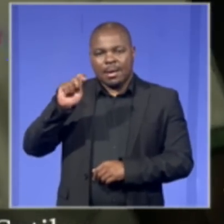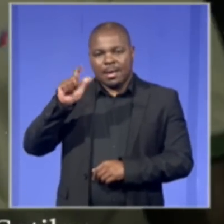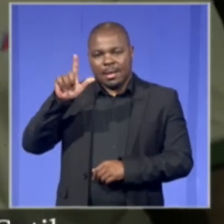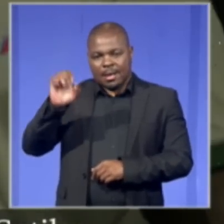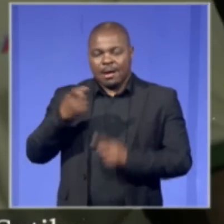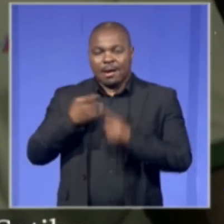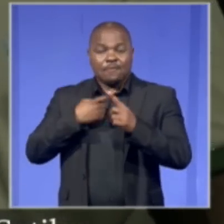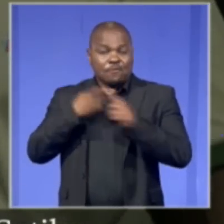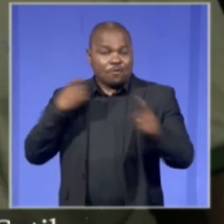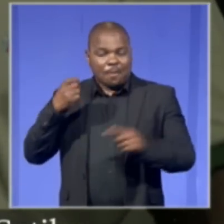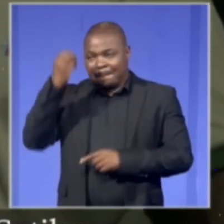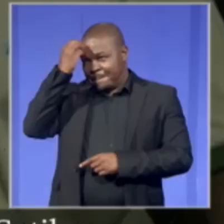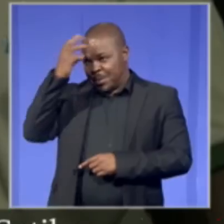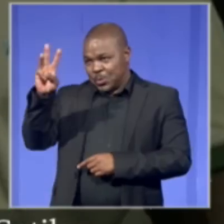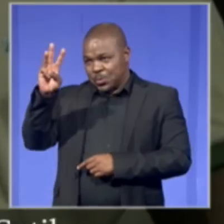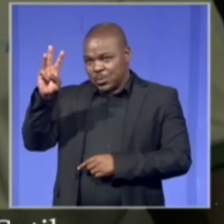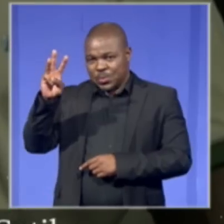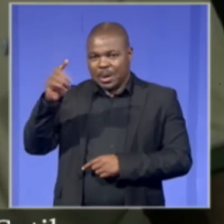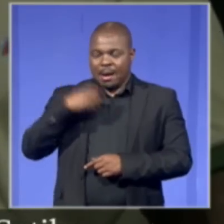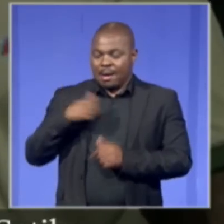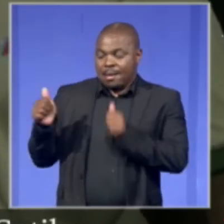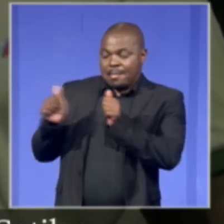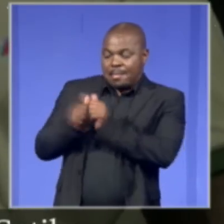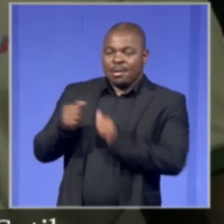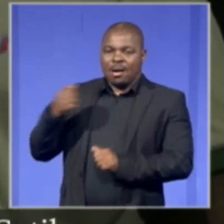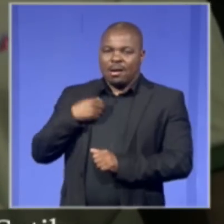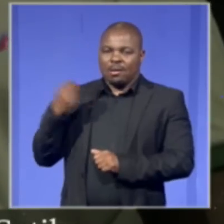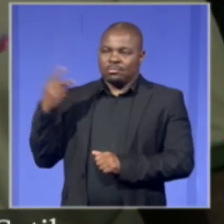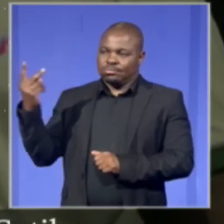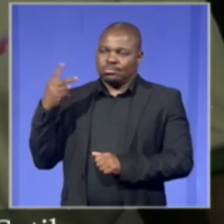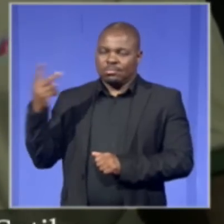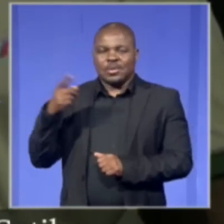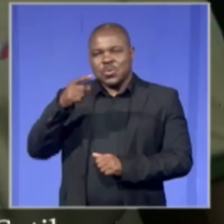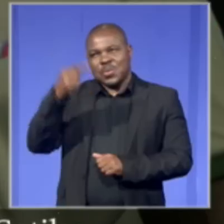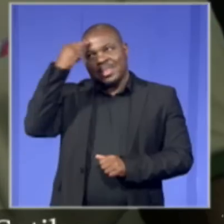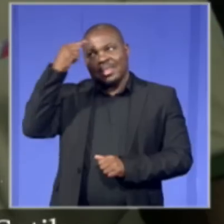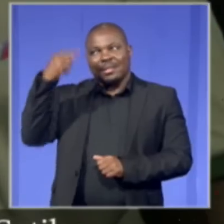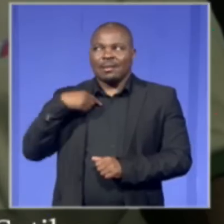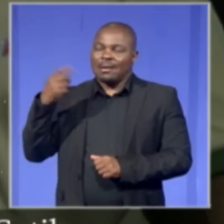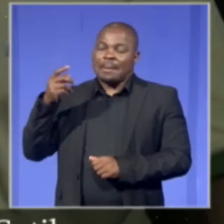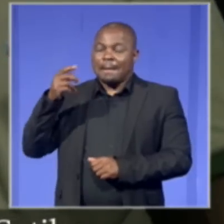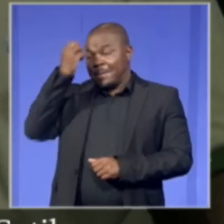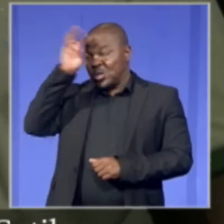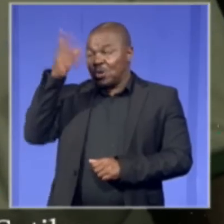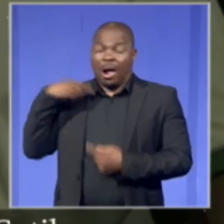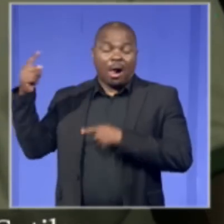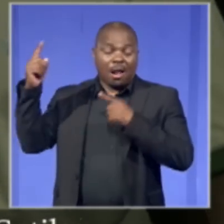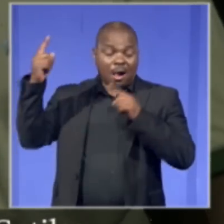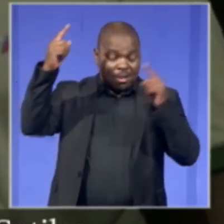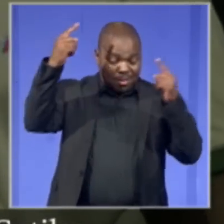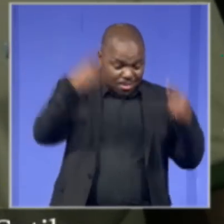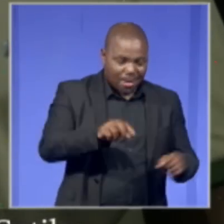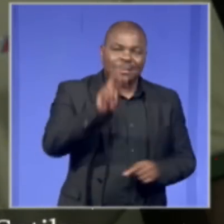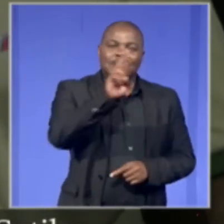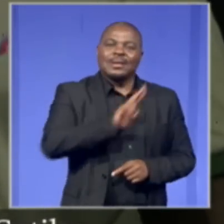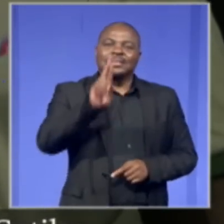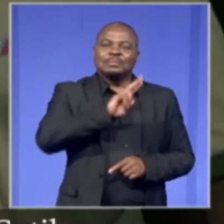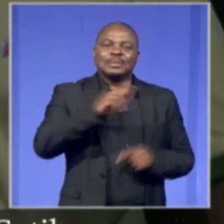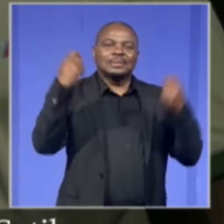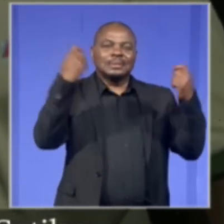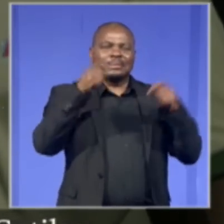Pretoria. So Kitlohakili Pretoria with my partner all the way from Imagine. Now we're traveling from Pretoria just to celebrate in Rustenburg, which is something